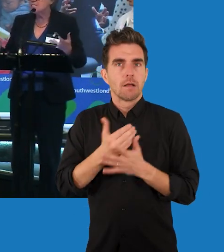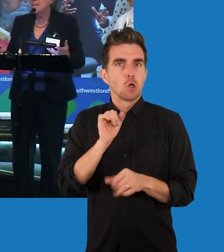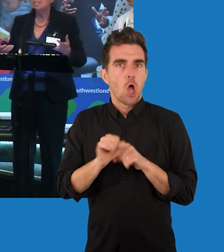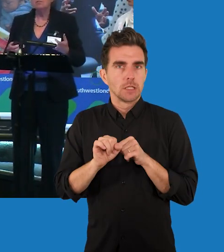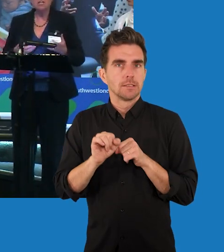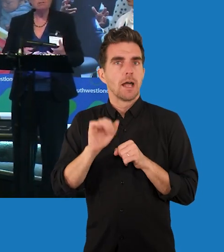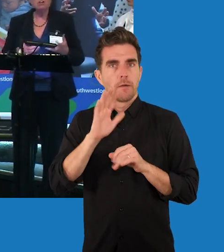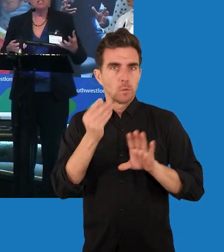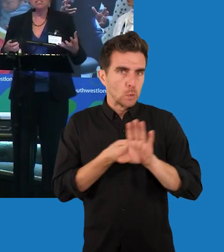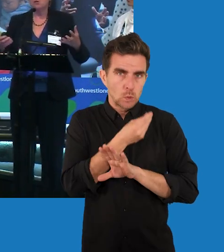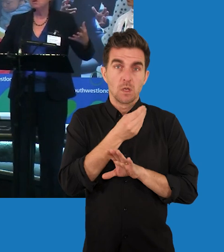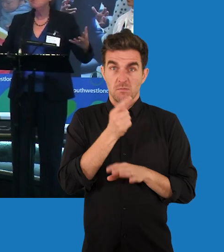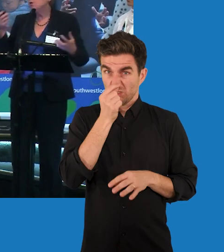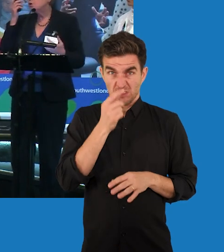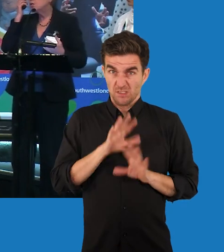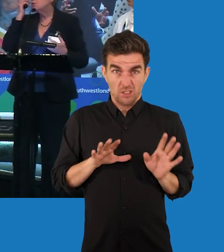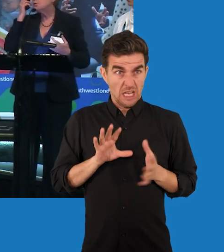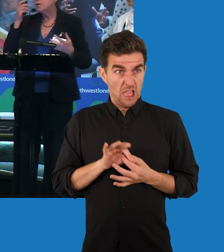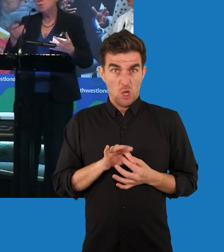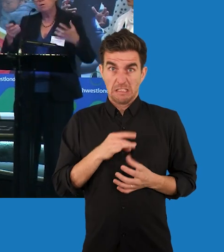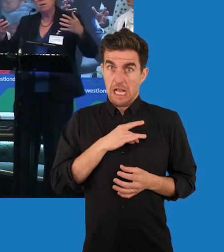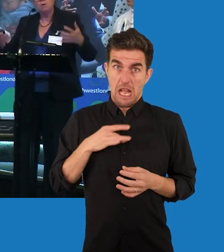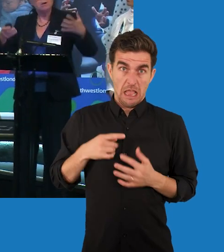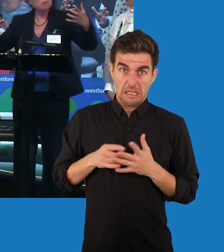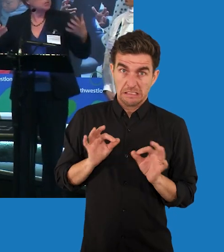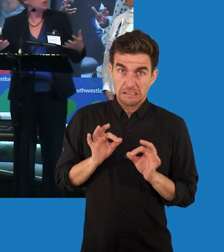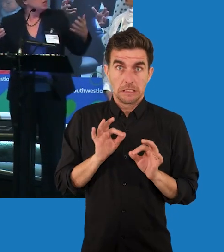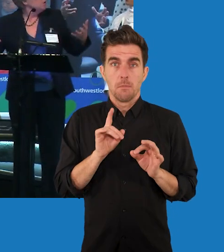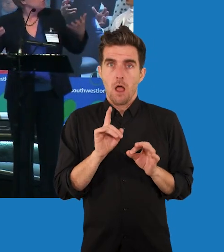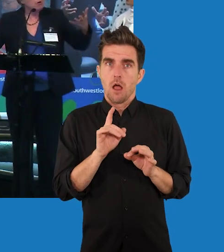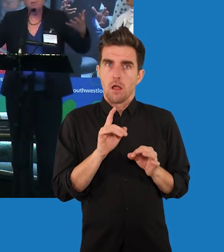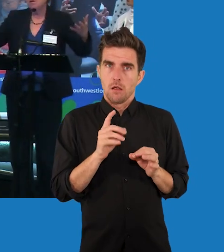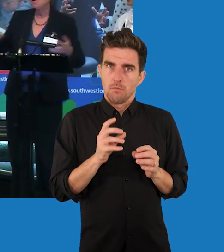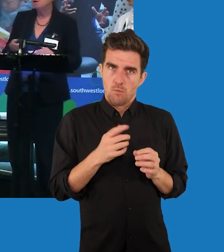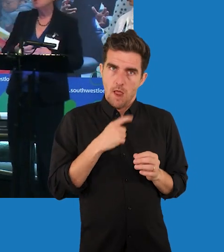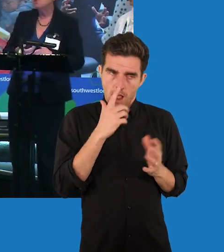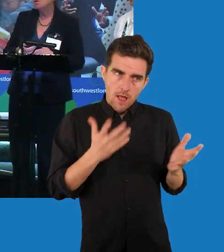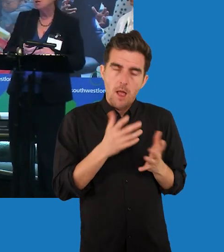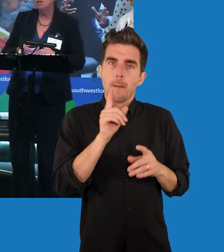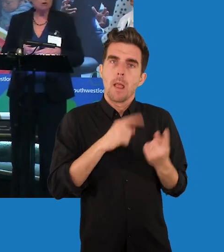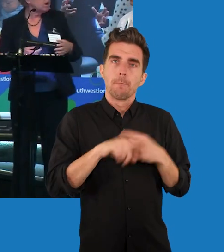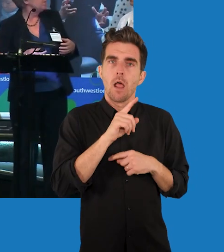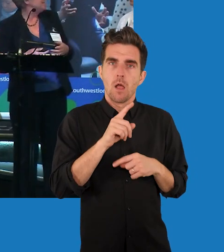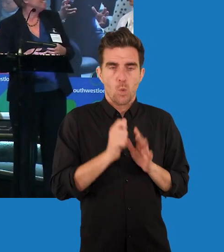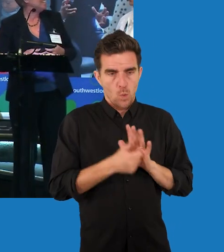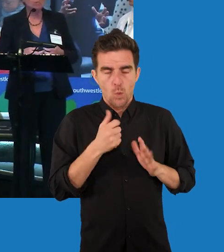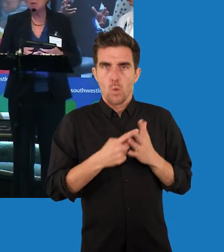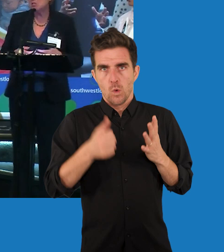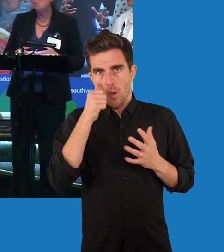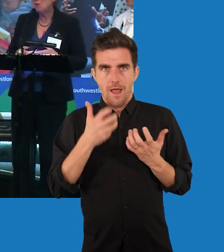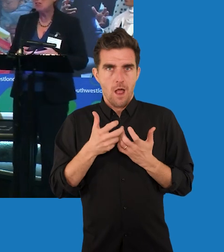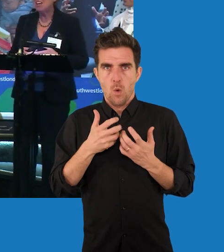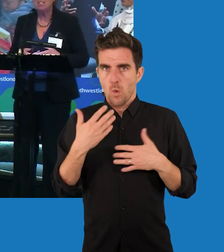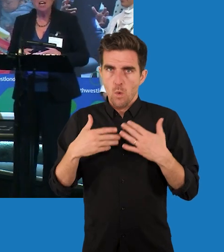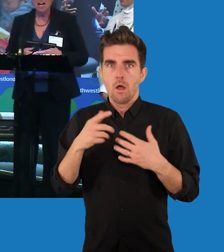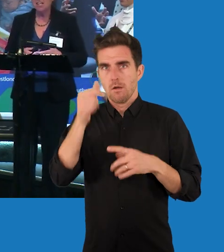an understanding of safeguarding. So even with non-clinical training, we're able to bring people up to a great ability to be able to